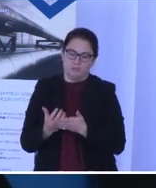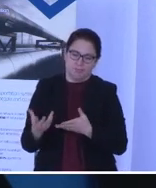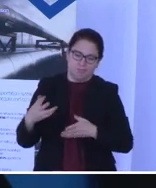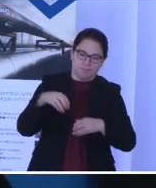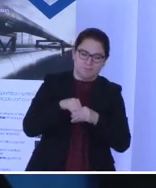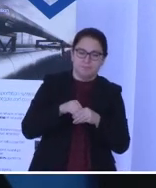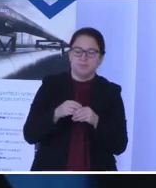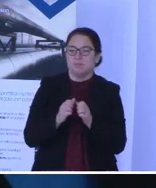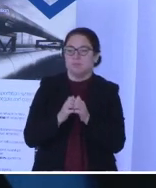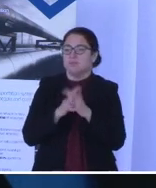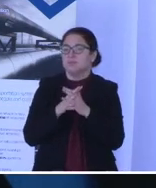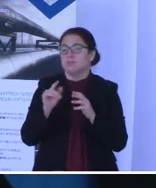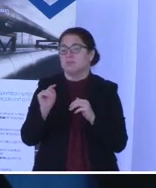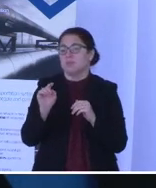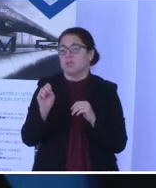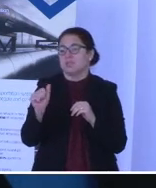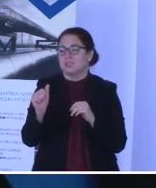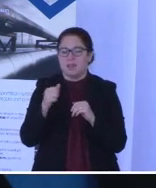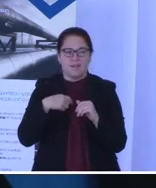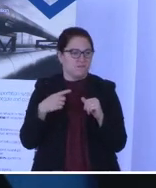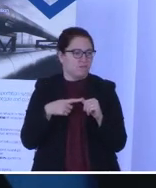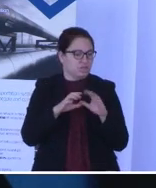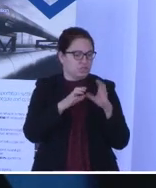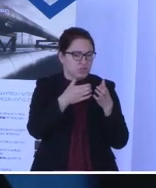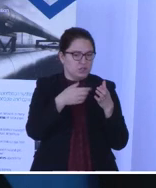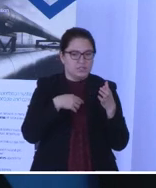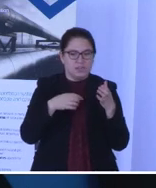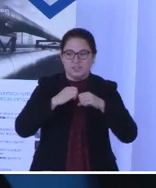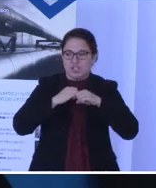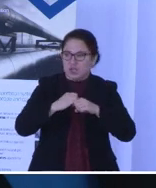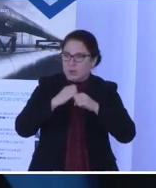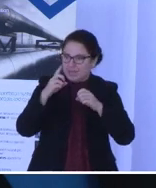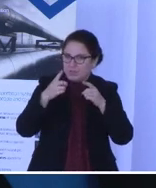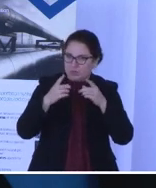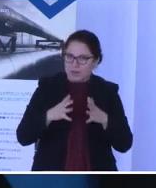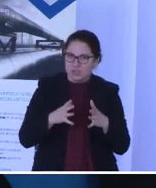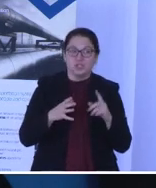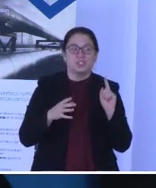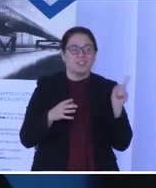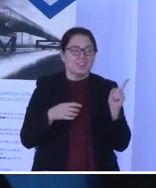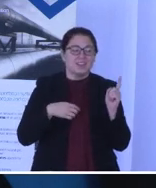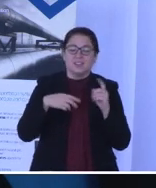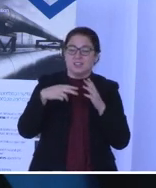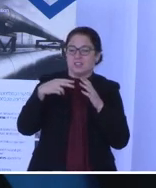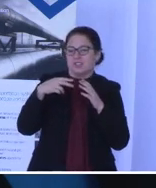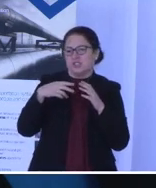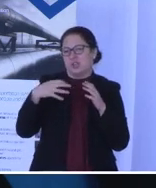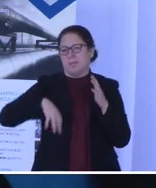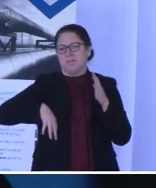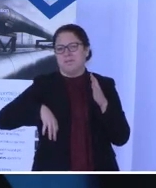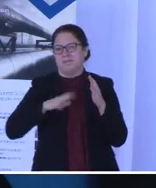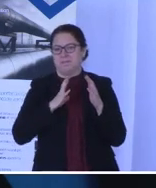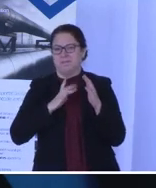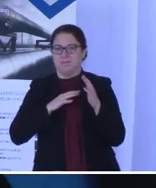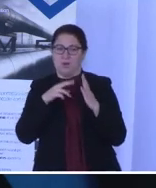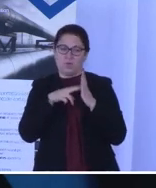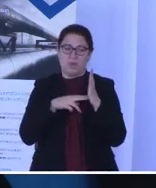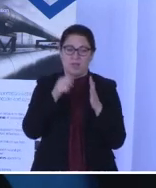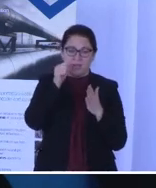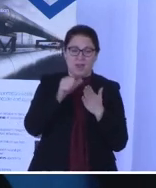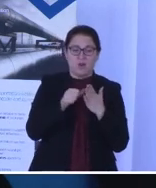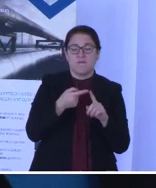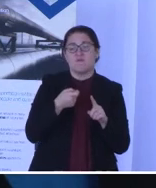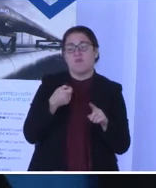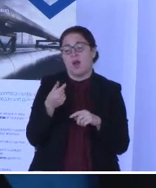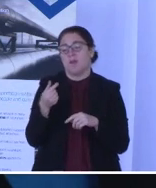of federal security directors, and Gail had the high privilege of reading that wonderful message from President George W. Bush, who in this